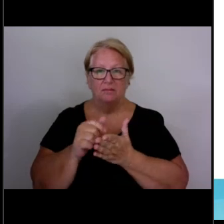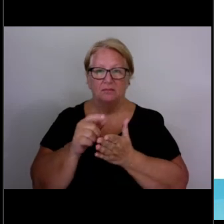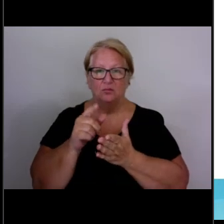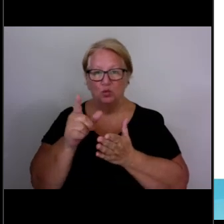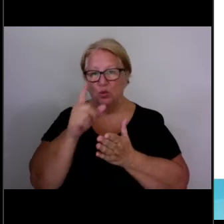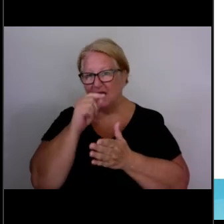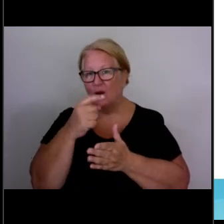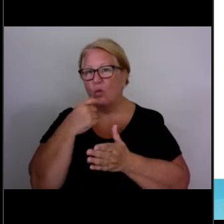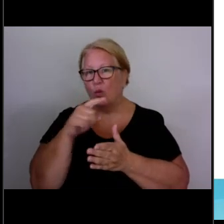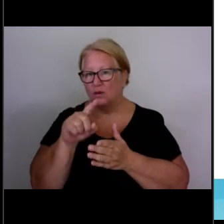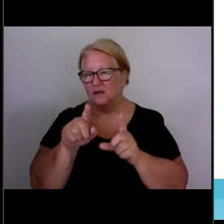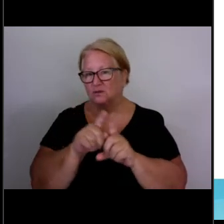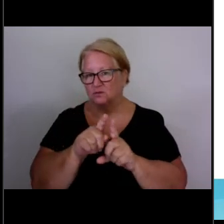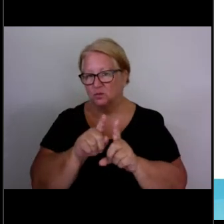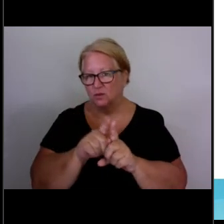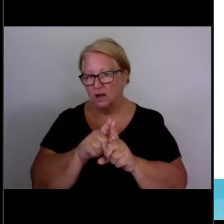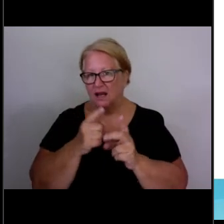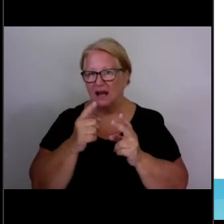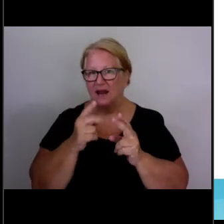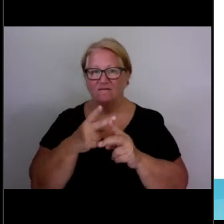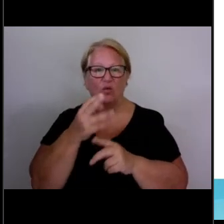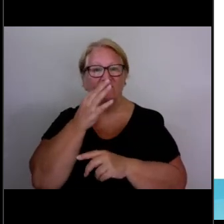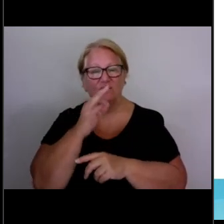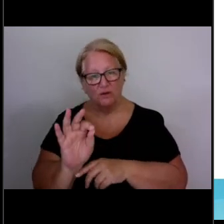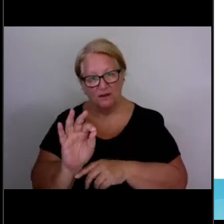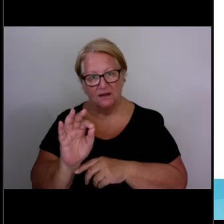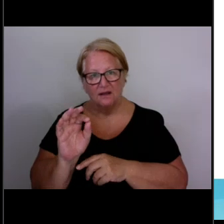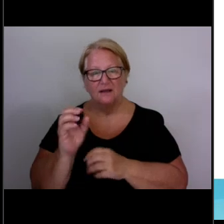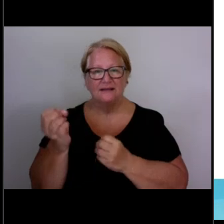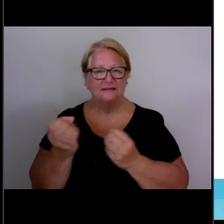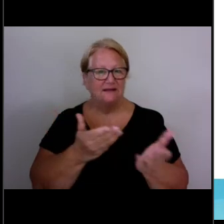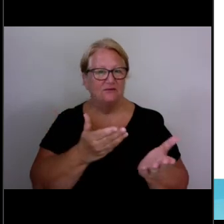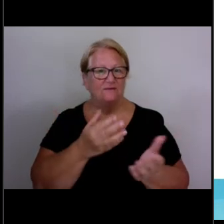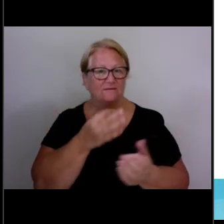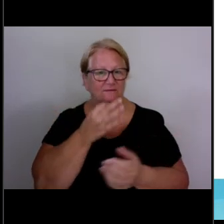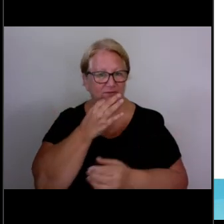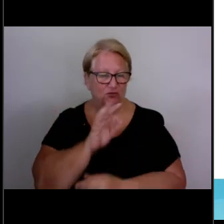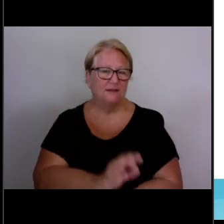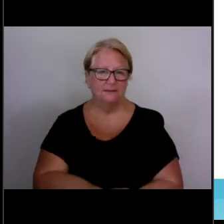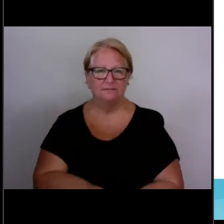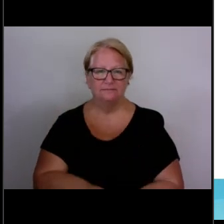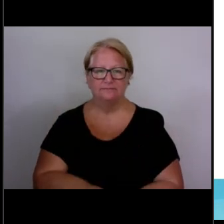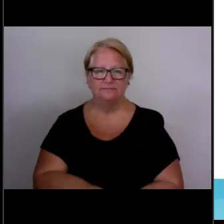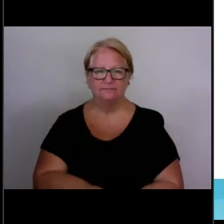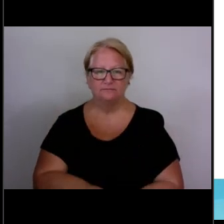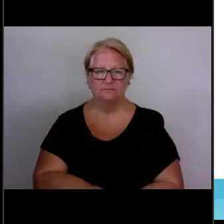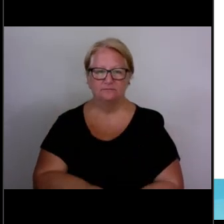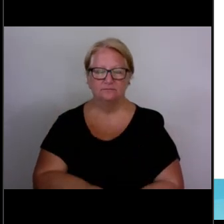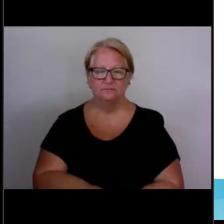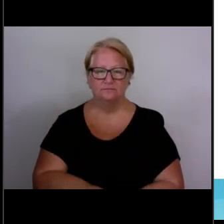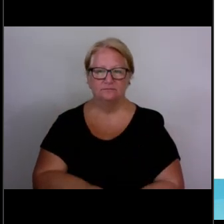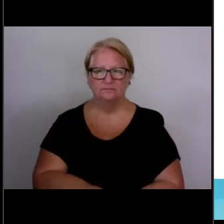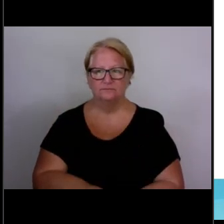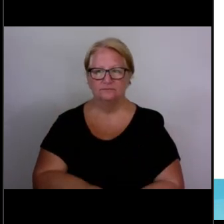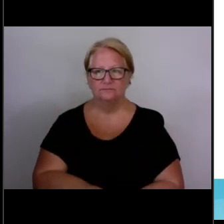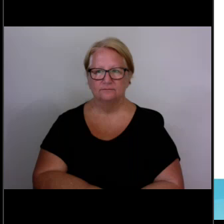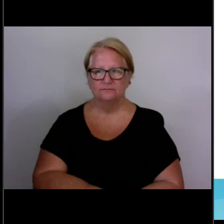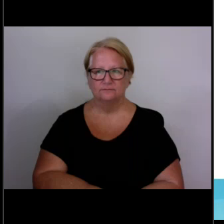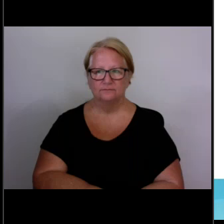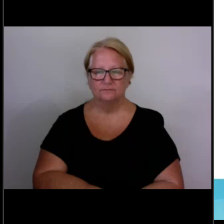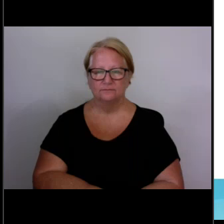order hard copies of those for free to be delivered to your organisation at no cost. So I encourage you to do that. There's also lots